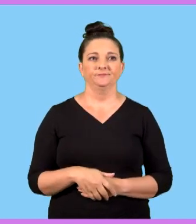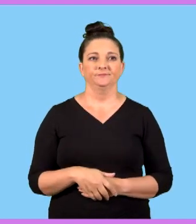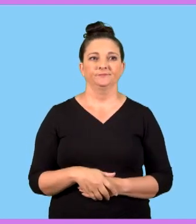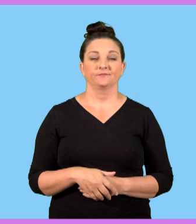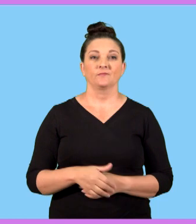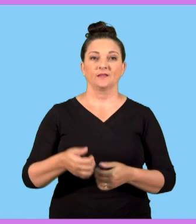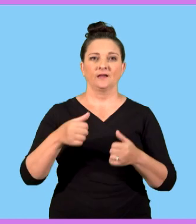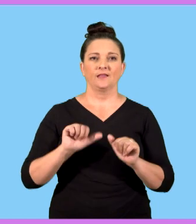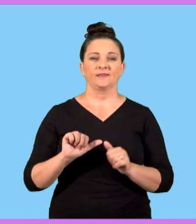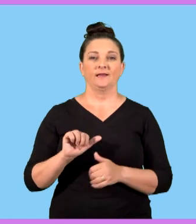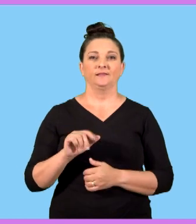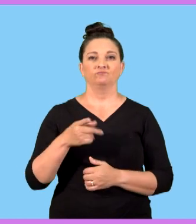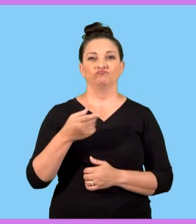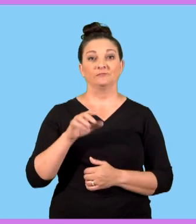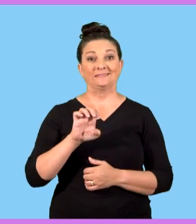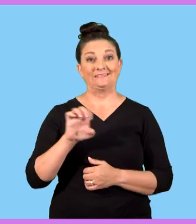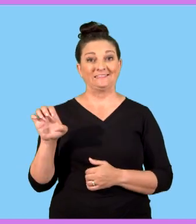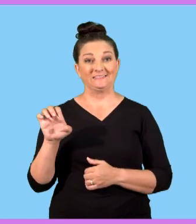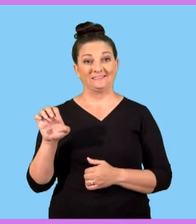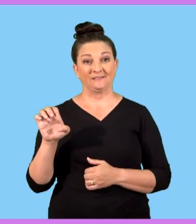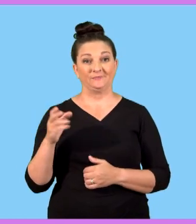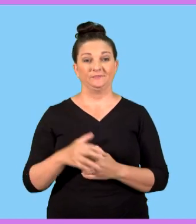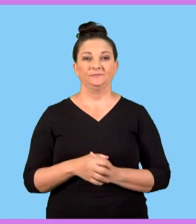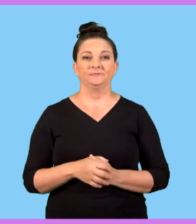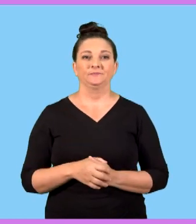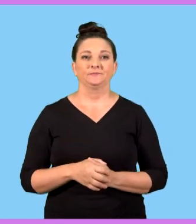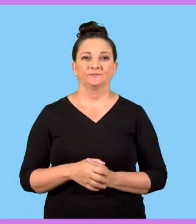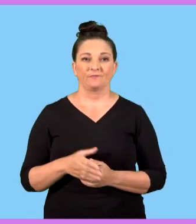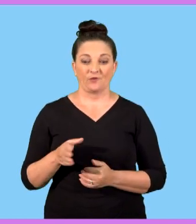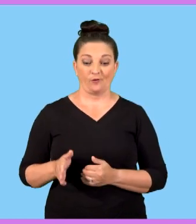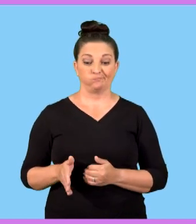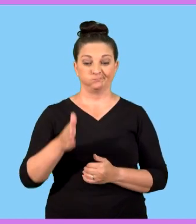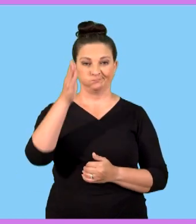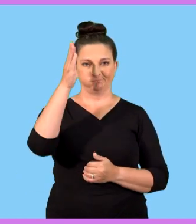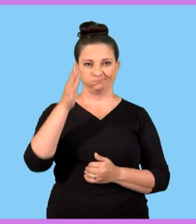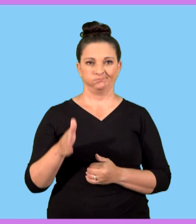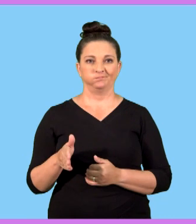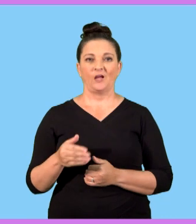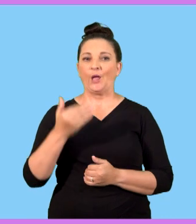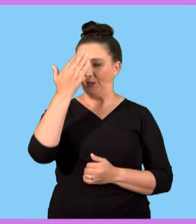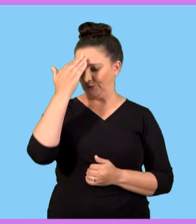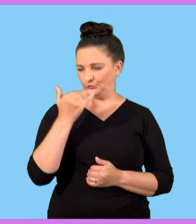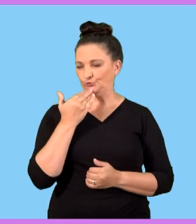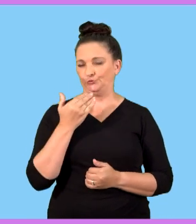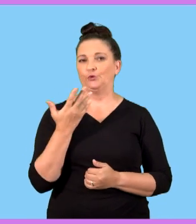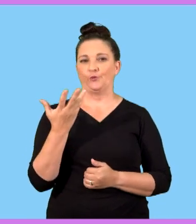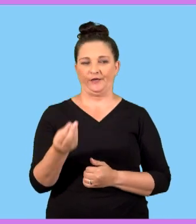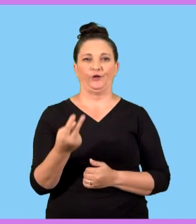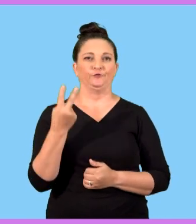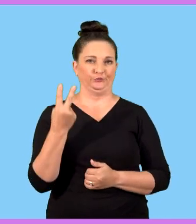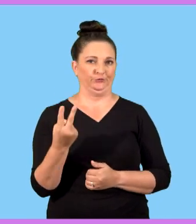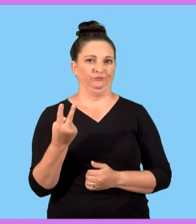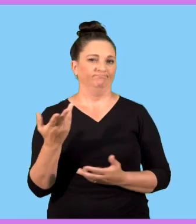Right. Let's look at our eastern hall here, this one, on this side. There's a window, here's a